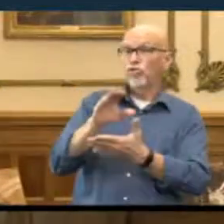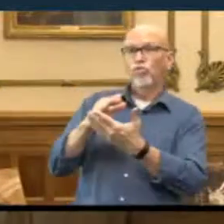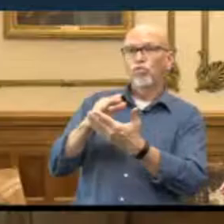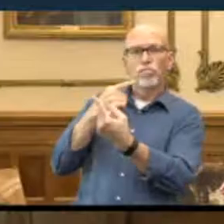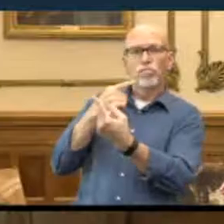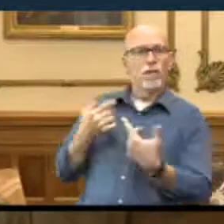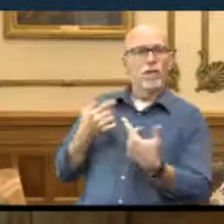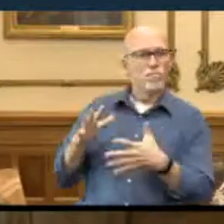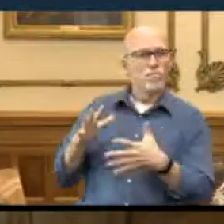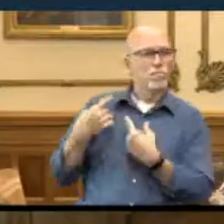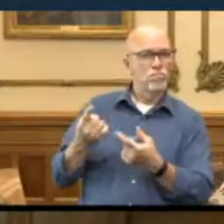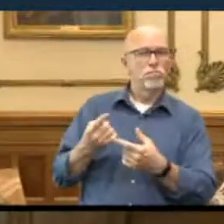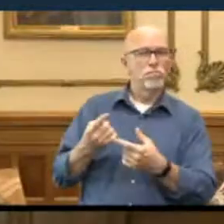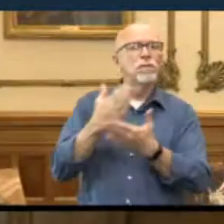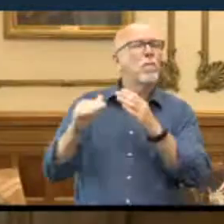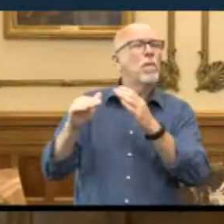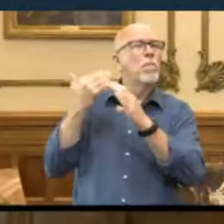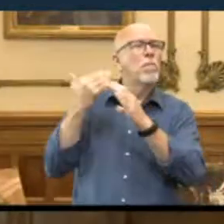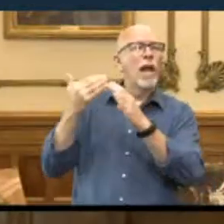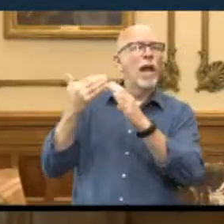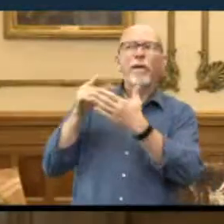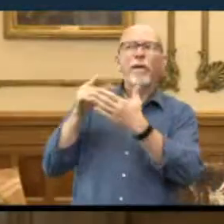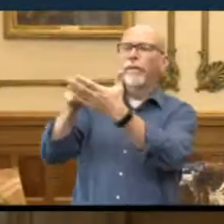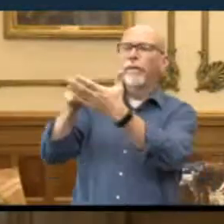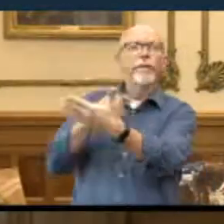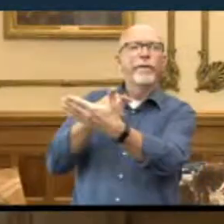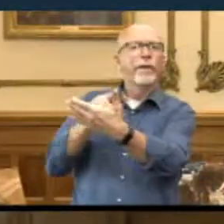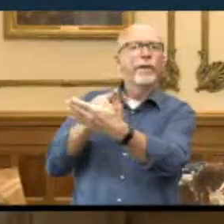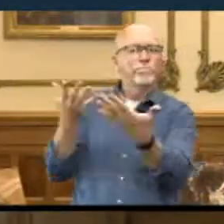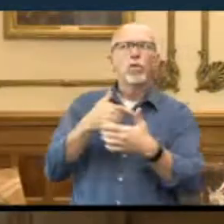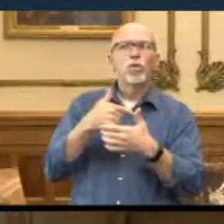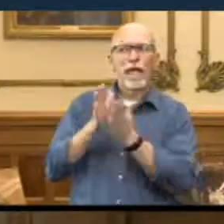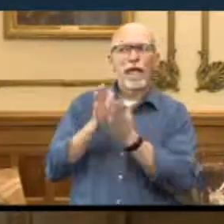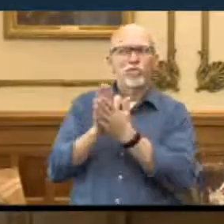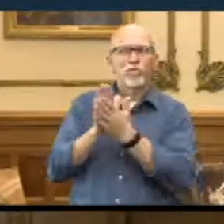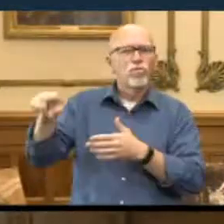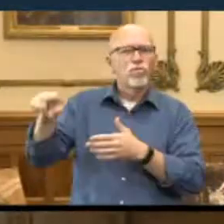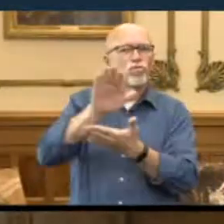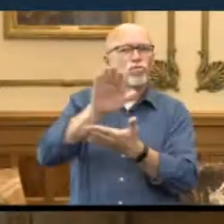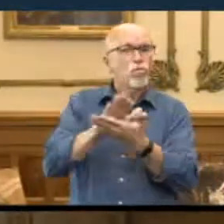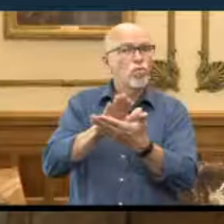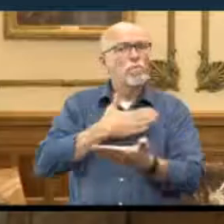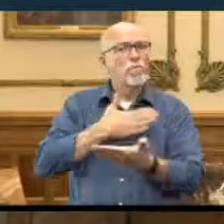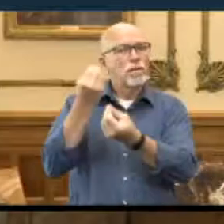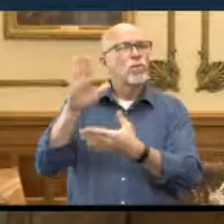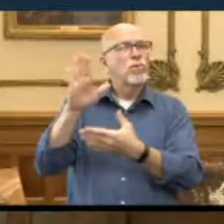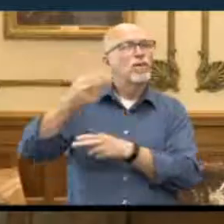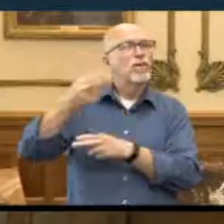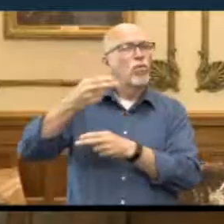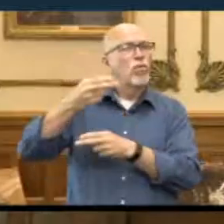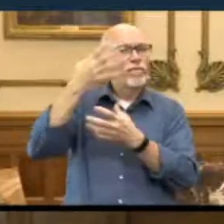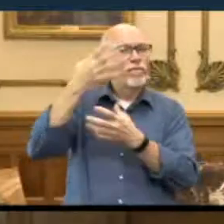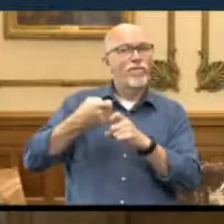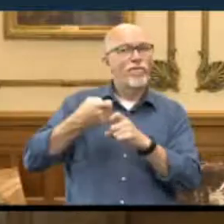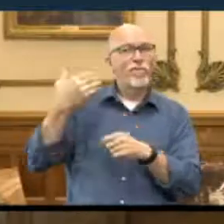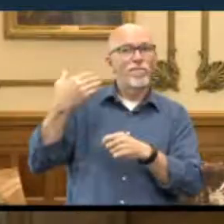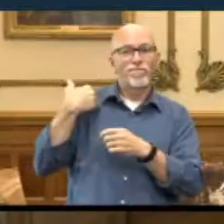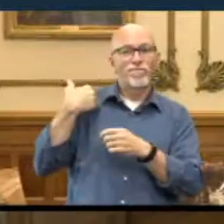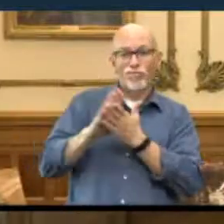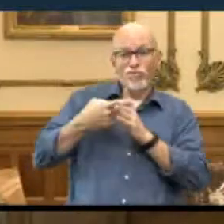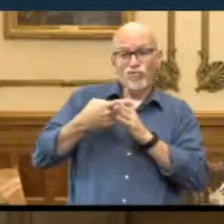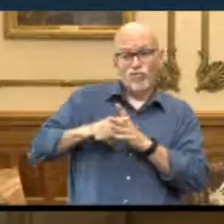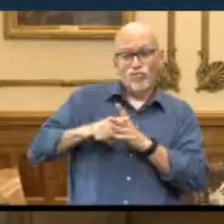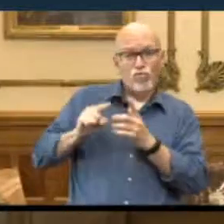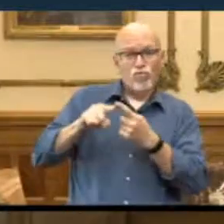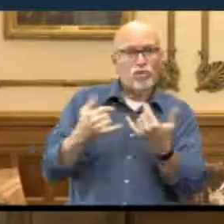far and have had some emails bounce back. We're asking schools to report their historical data from when school began through today